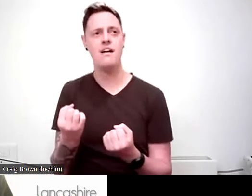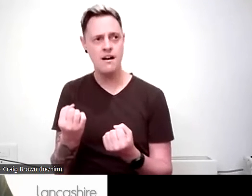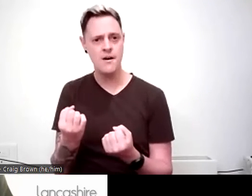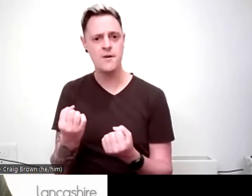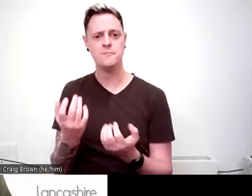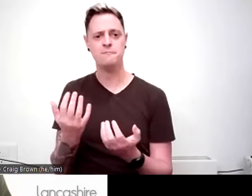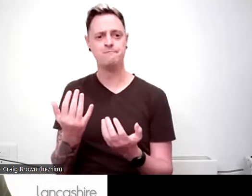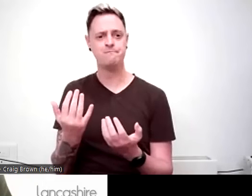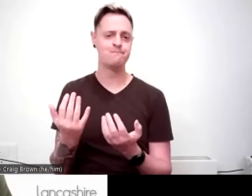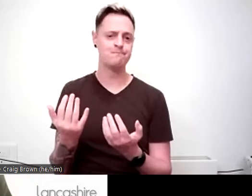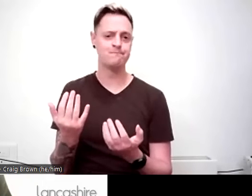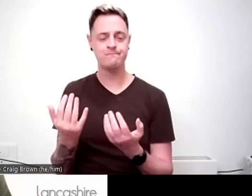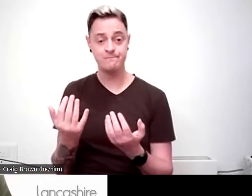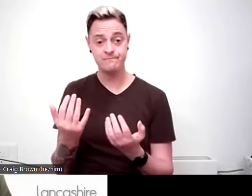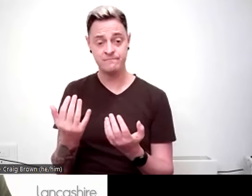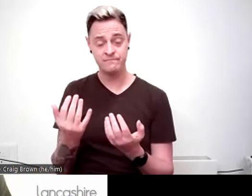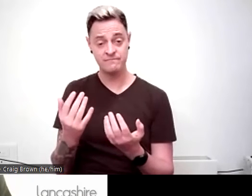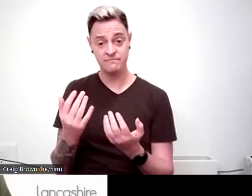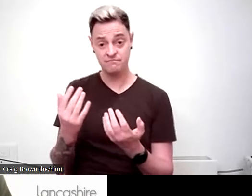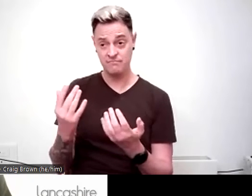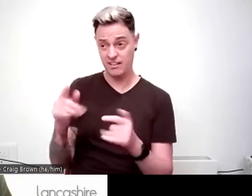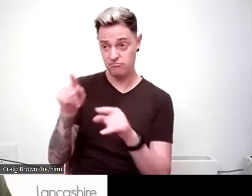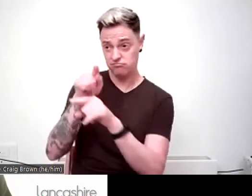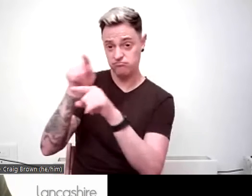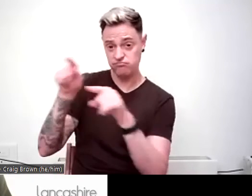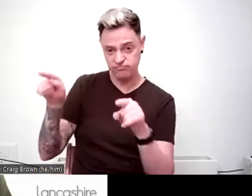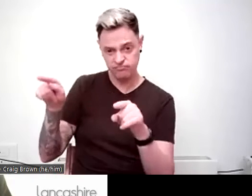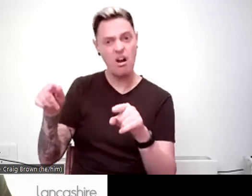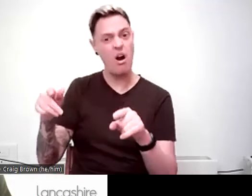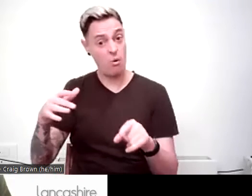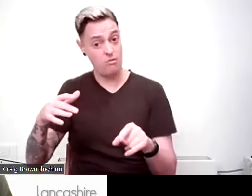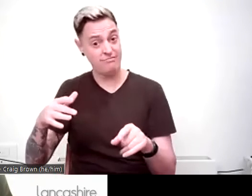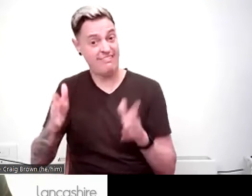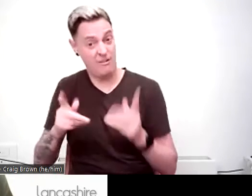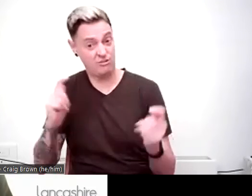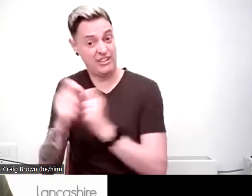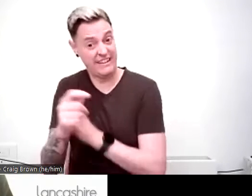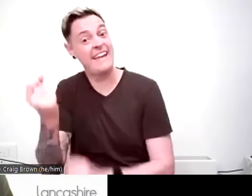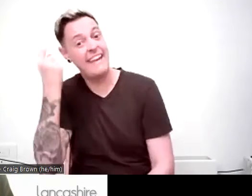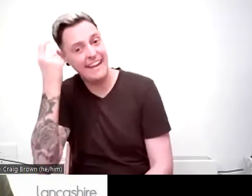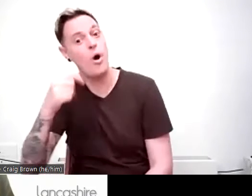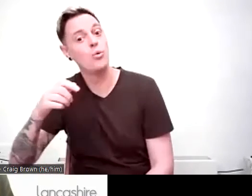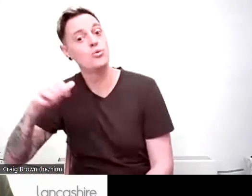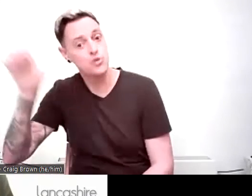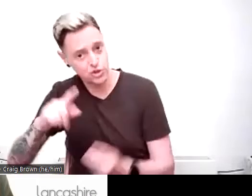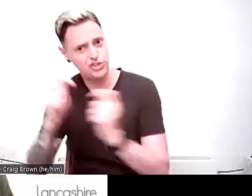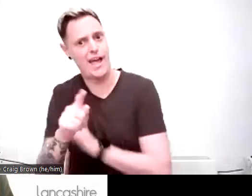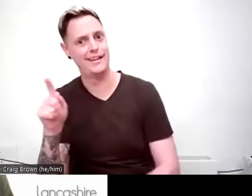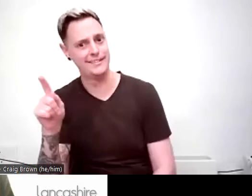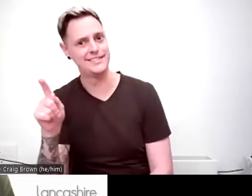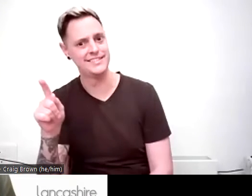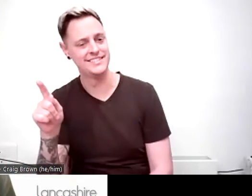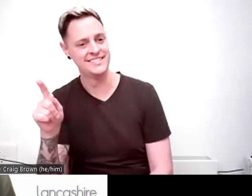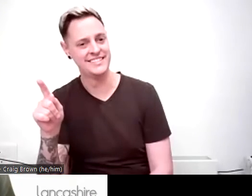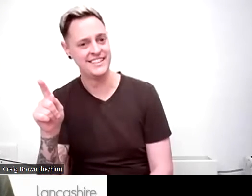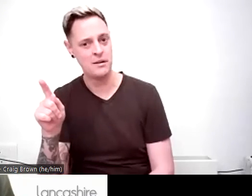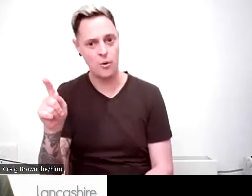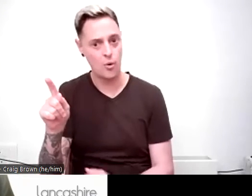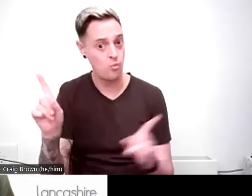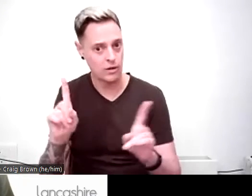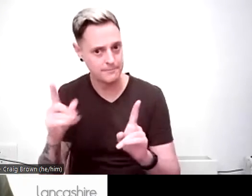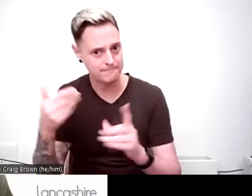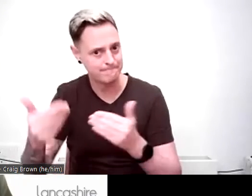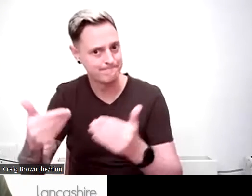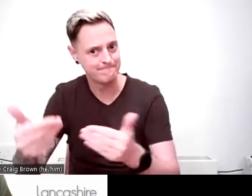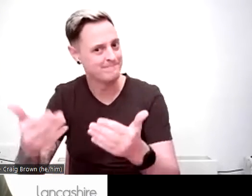of understanding that more needs to be done. They get it. We can talk about it, we can have a conversation. And I